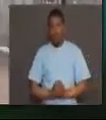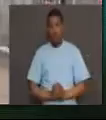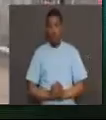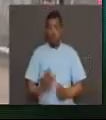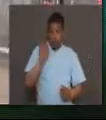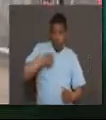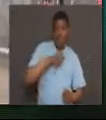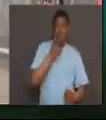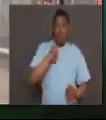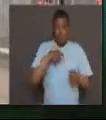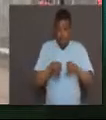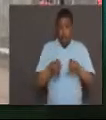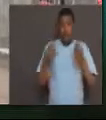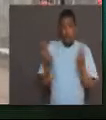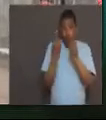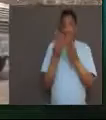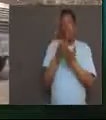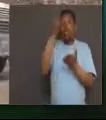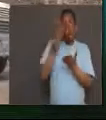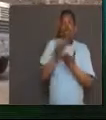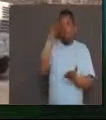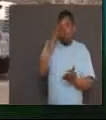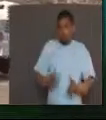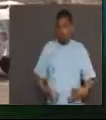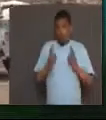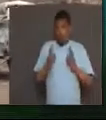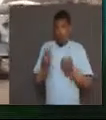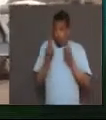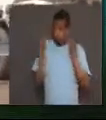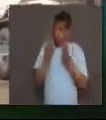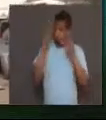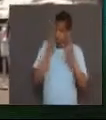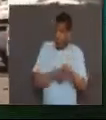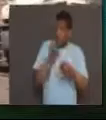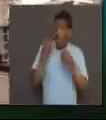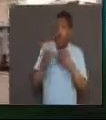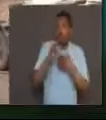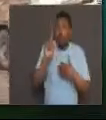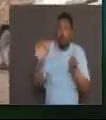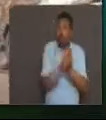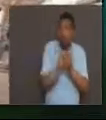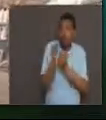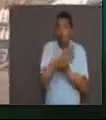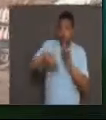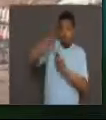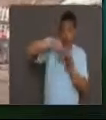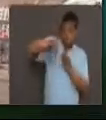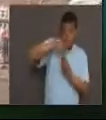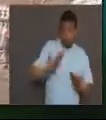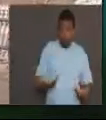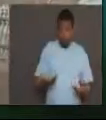When we use natural resources to make a living, we affect the environment around